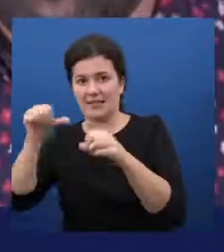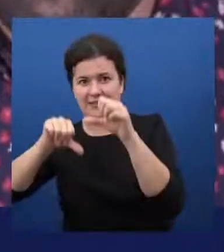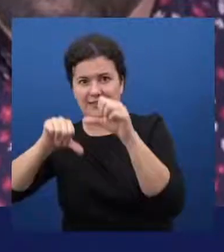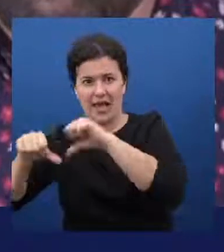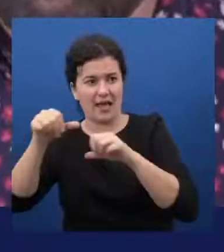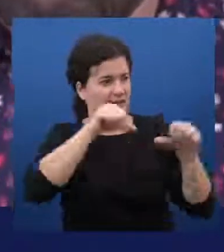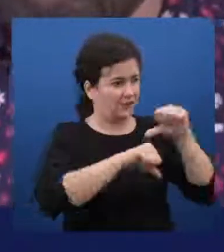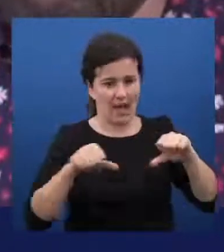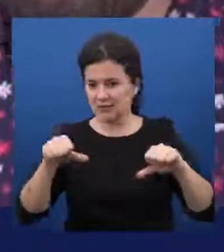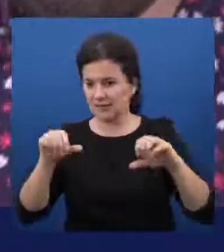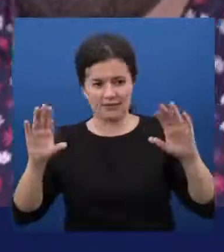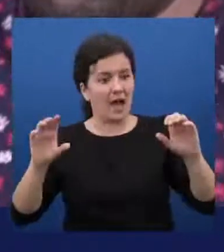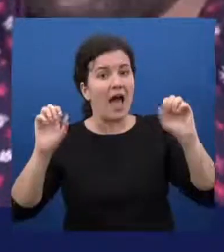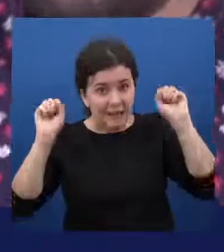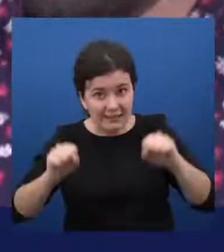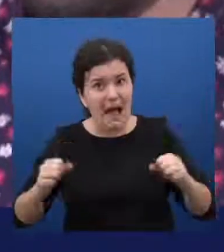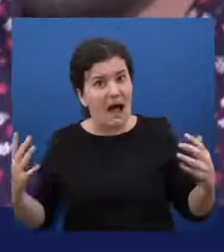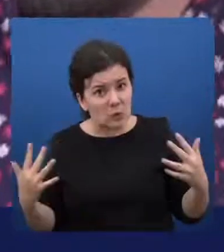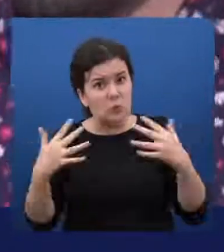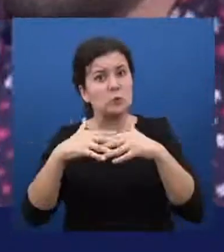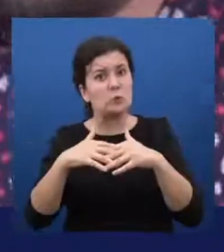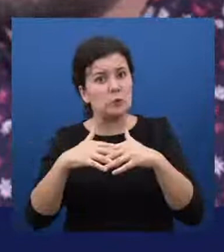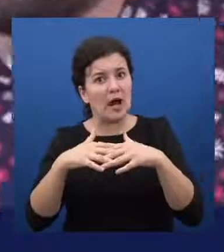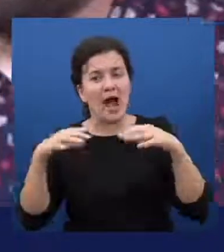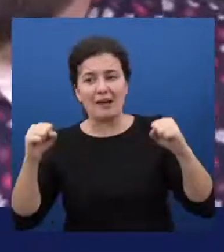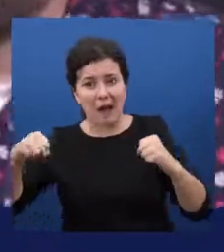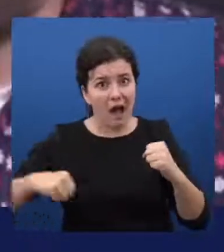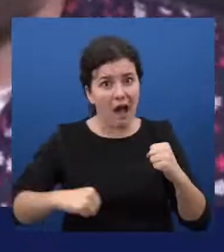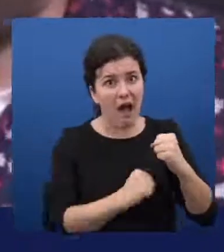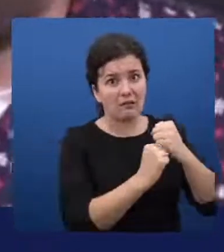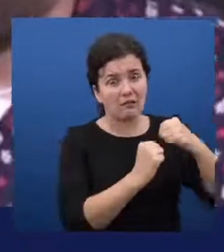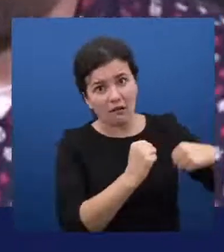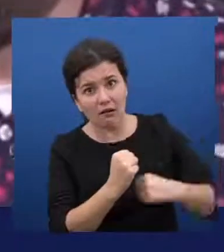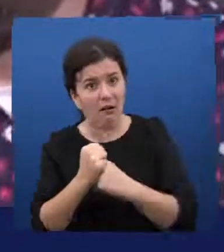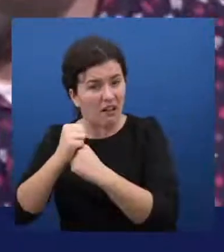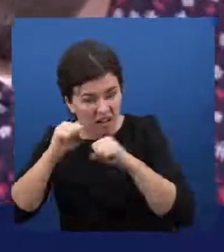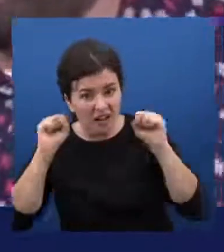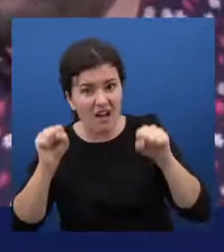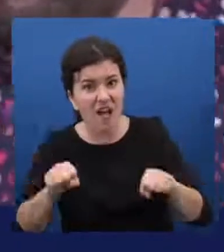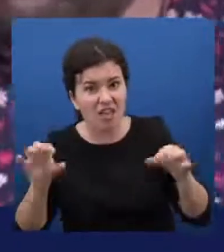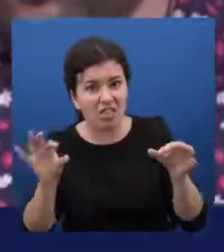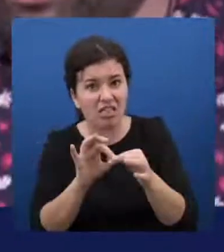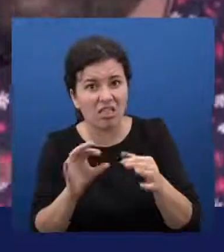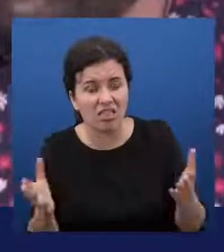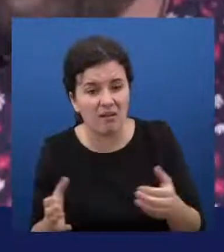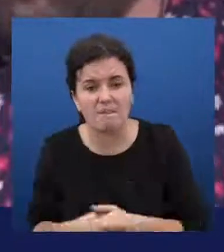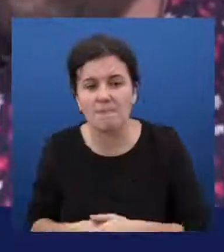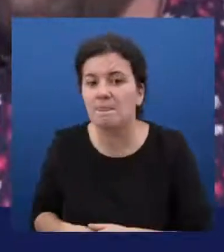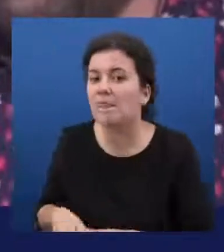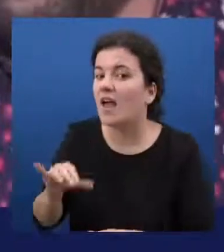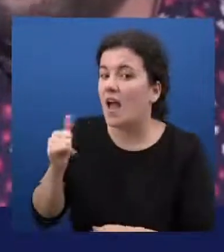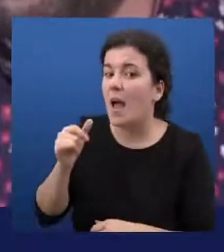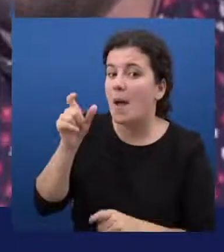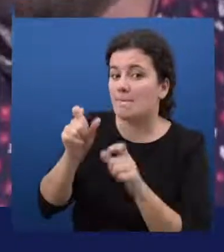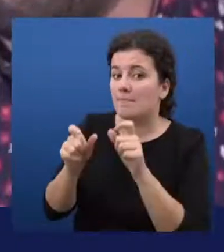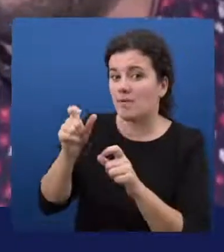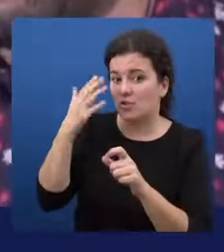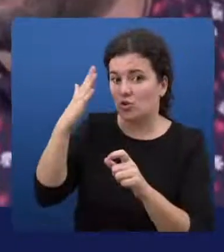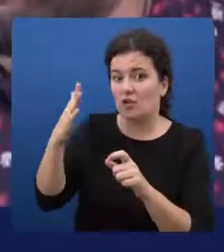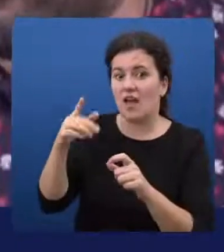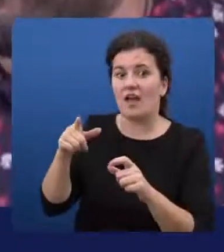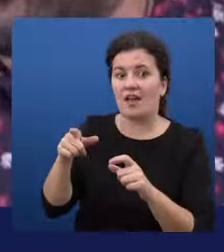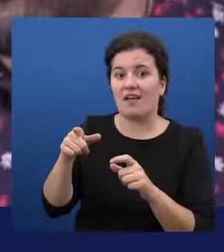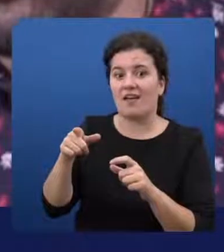could feed against each other ultimately, to help them both be better. Here's the kicker. People don't know this, but when it outputs probabilities, they're not